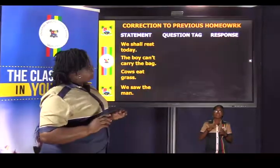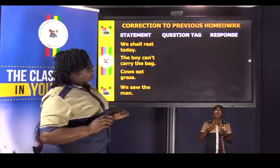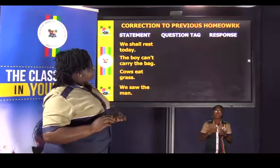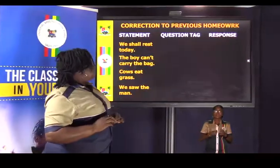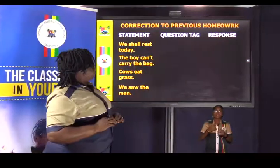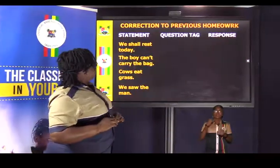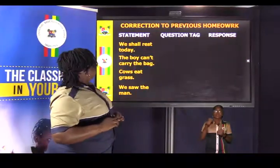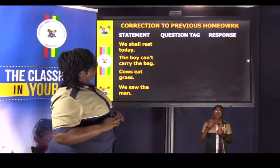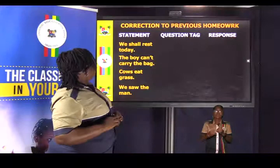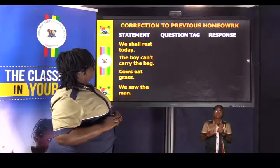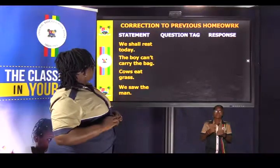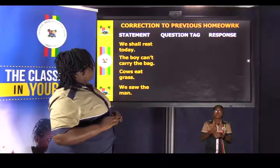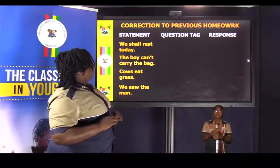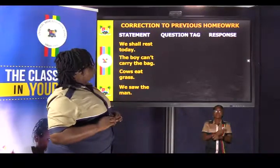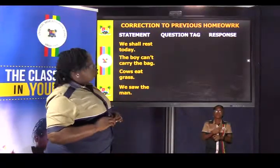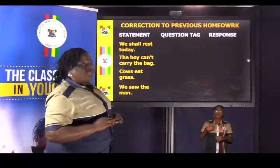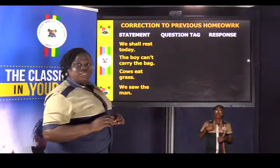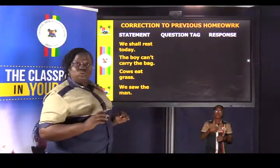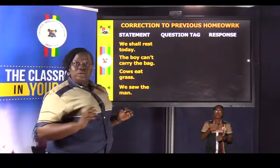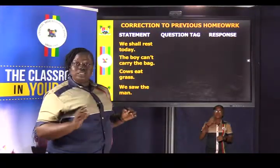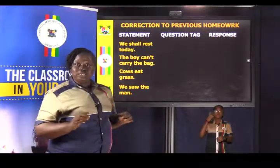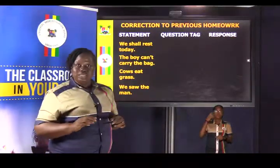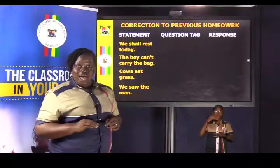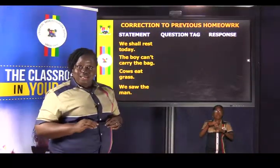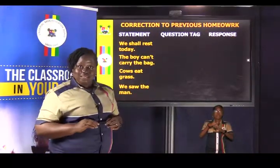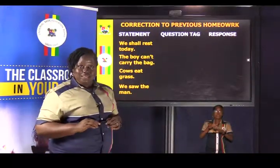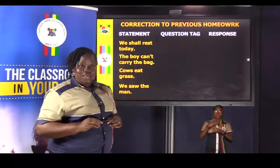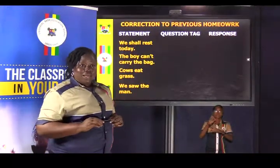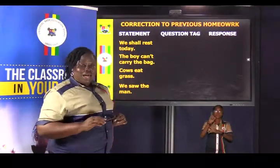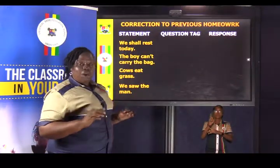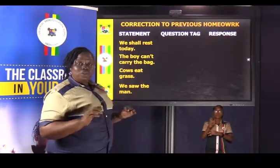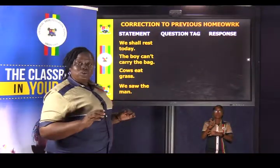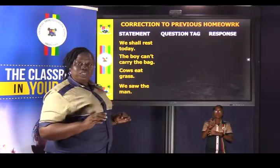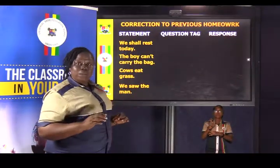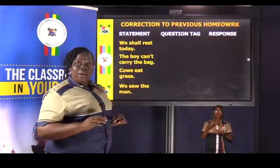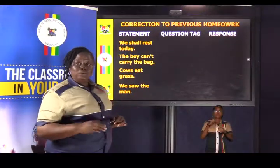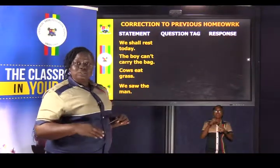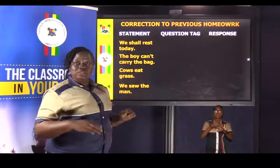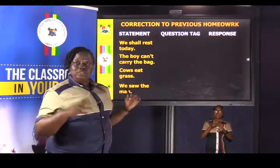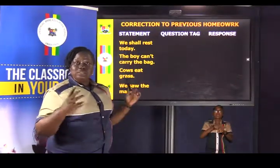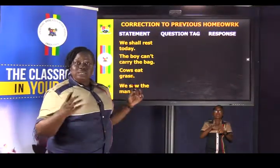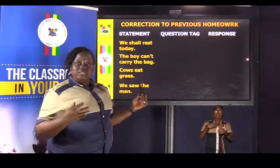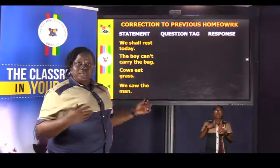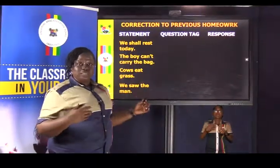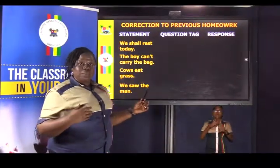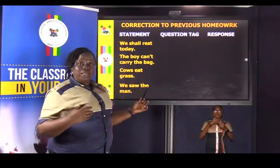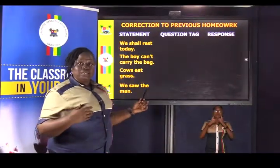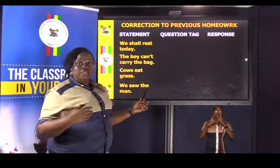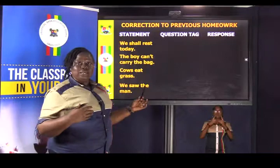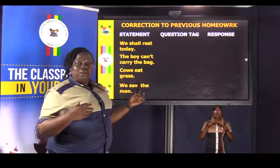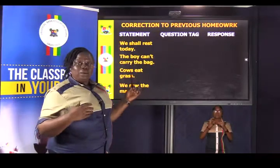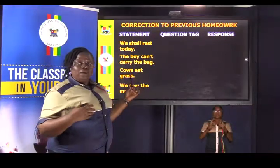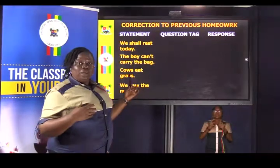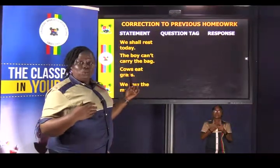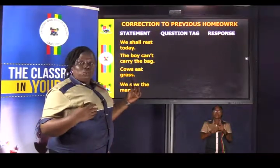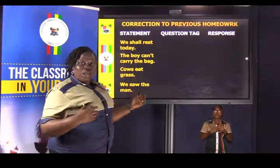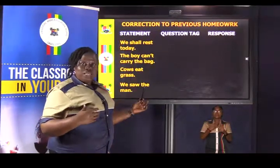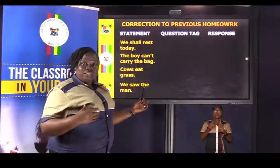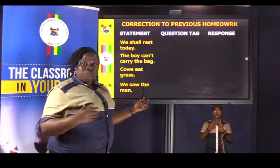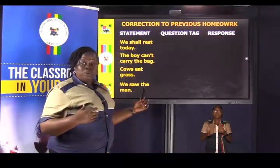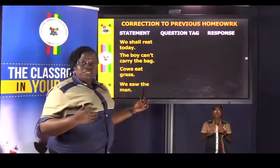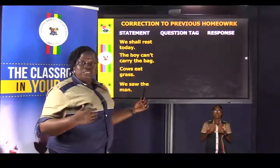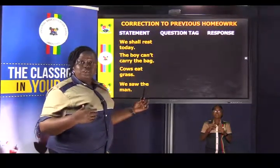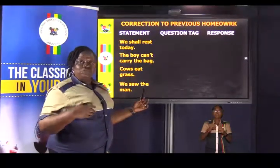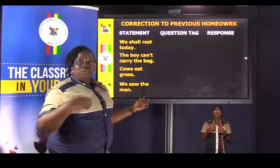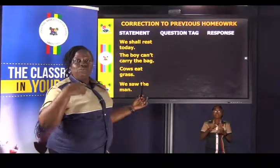In our last lesson, we looked at question tags and we talked about the statement. When